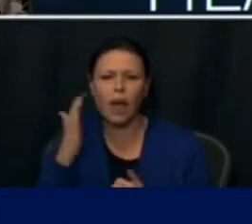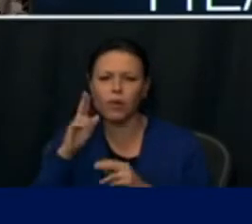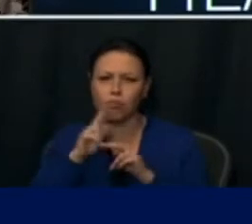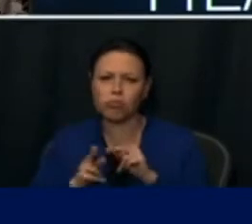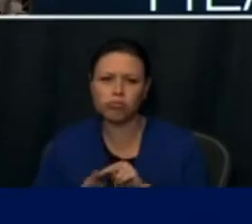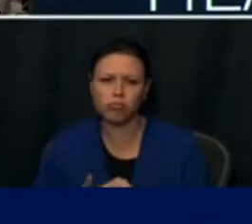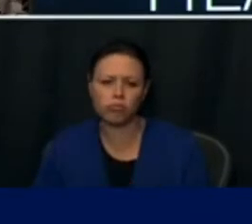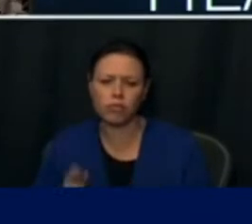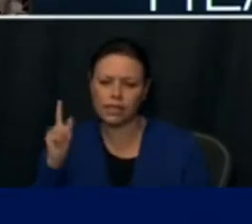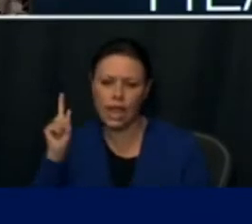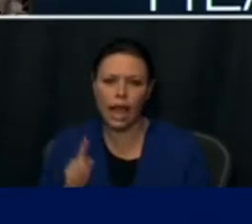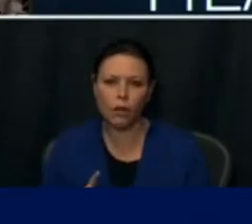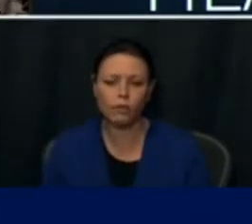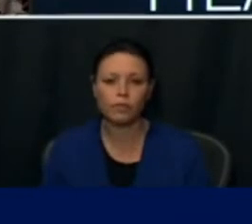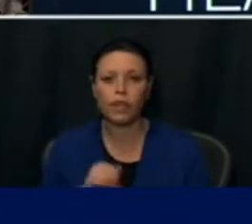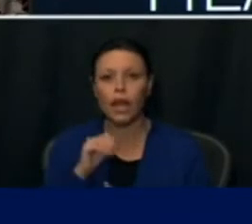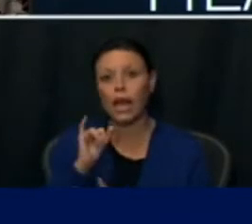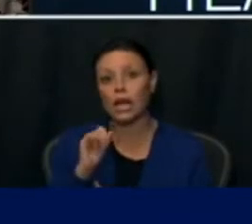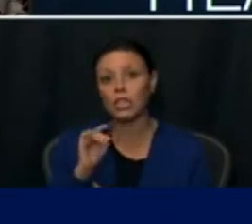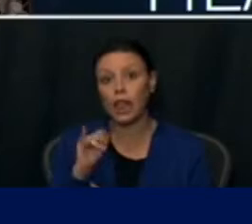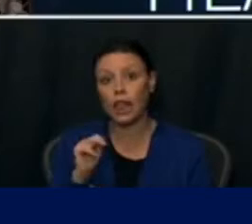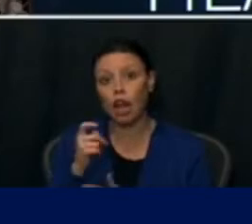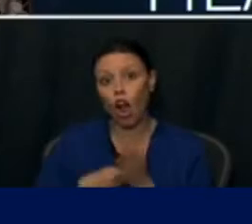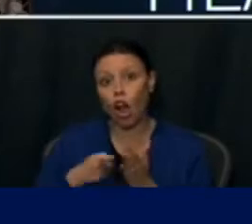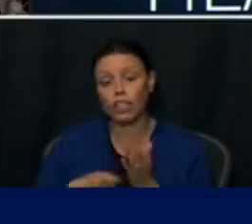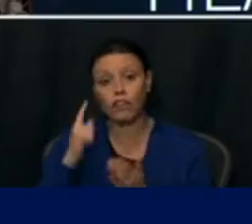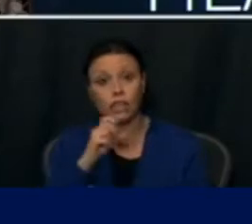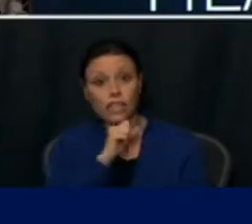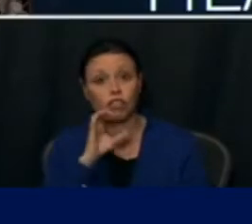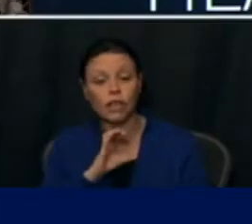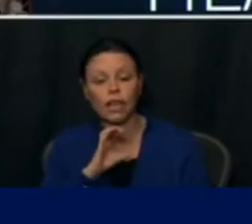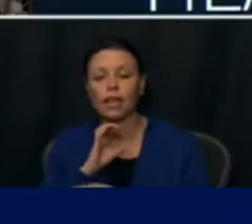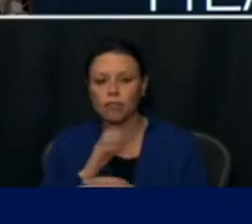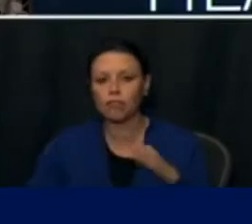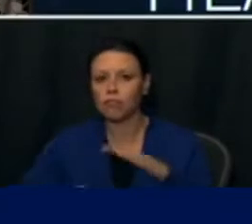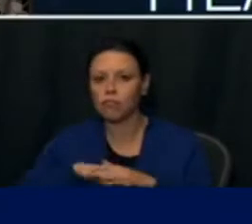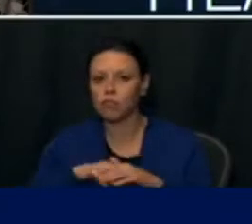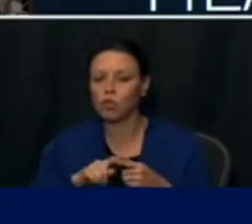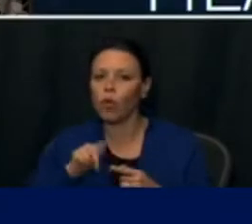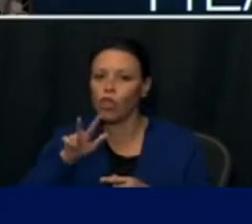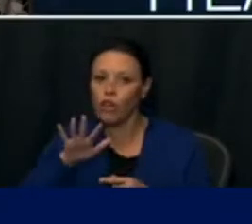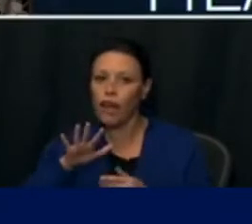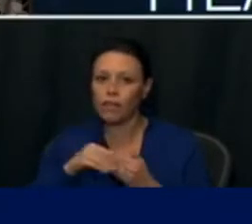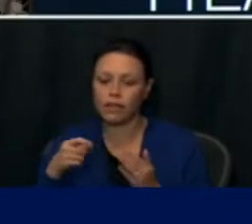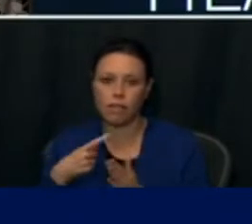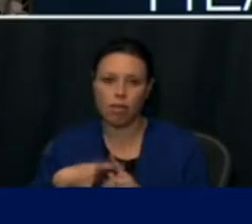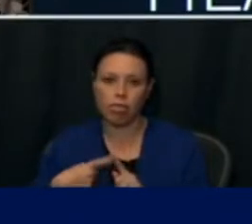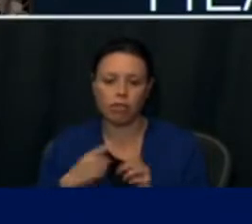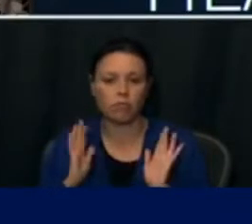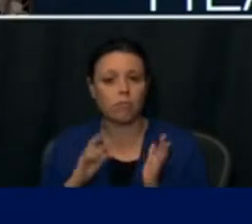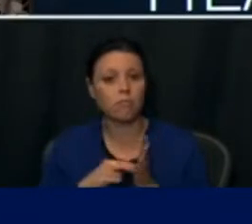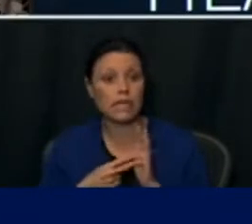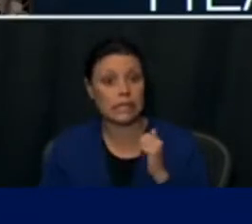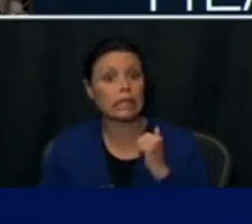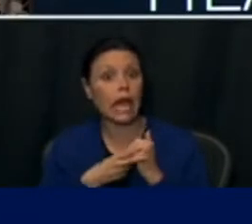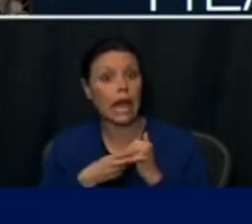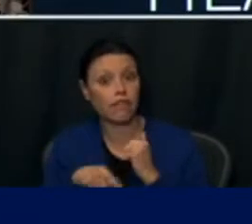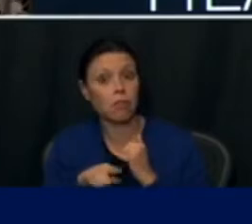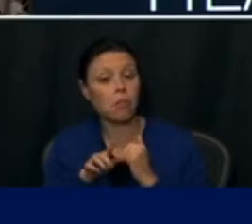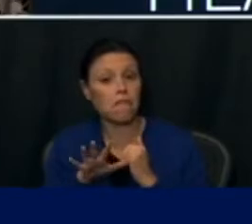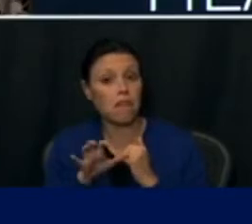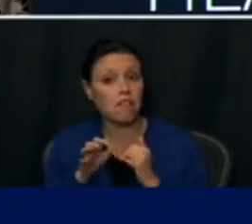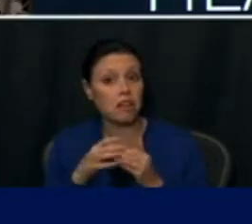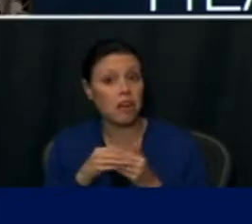down we capped insulin costs for many seniors at just $35 a month as I said saving them an average of nearly